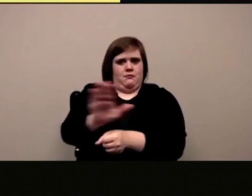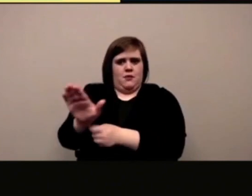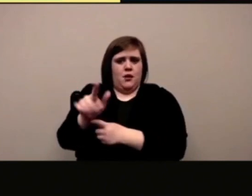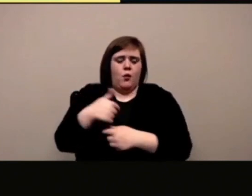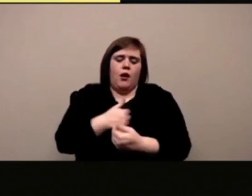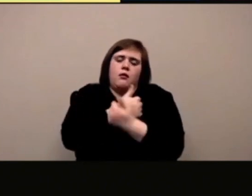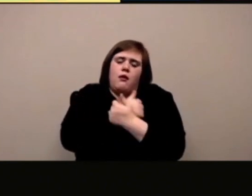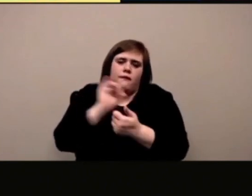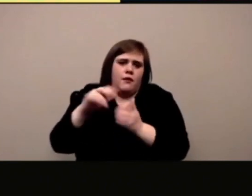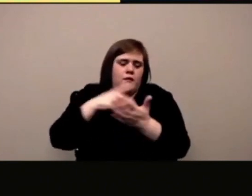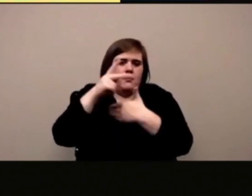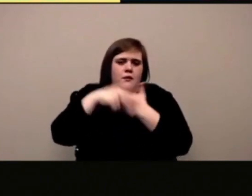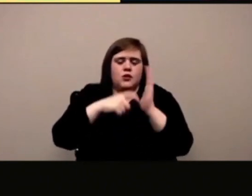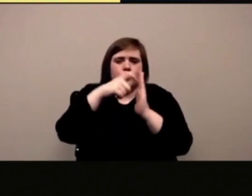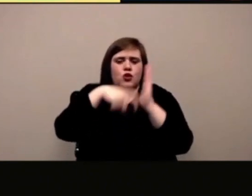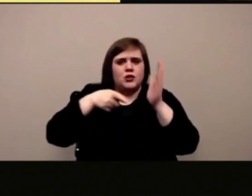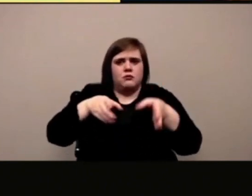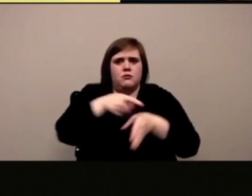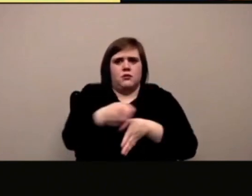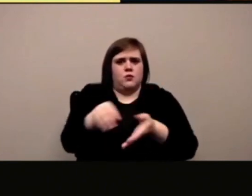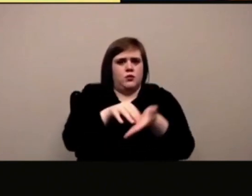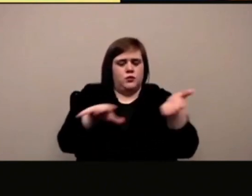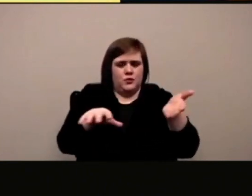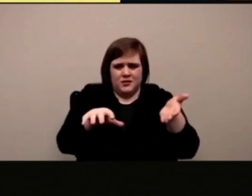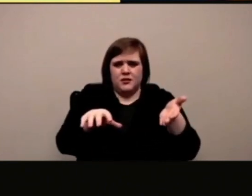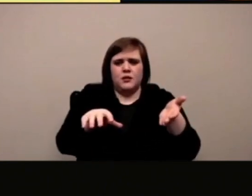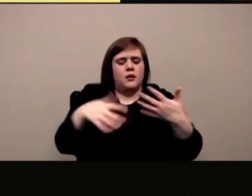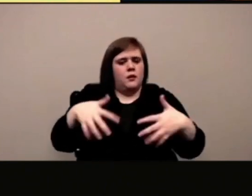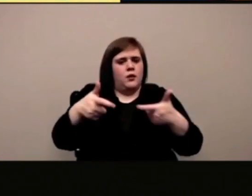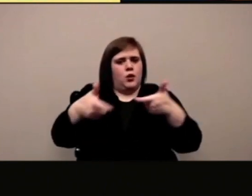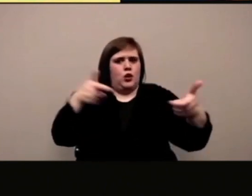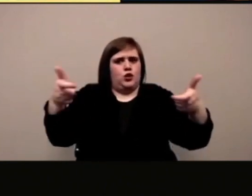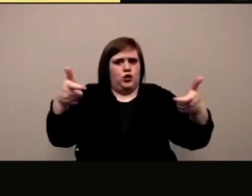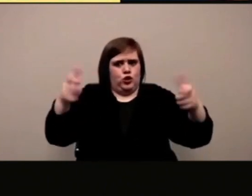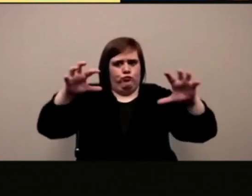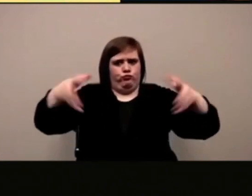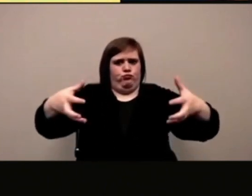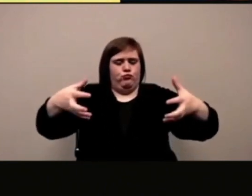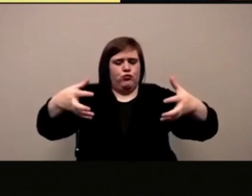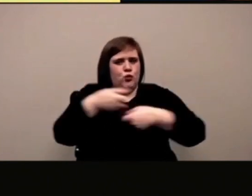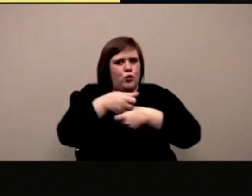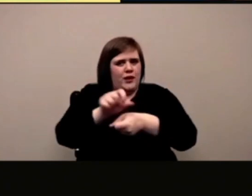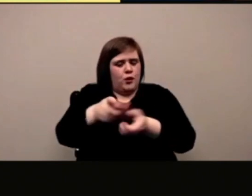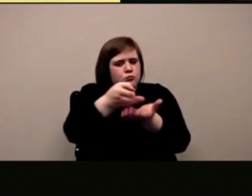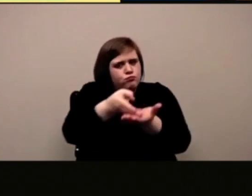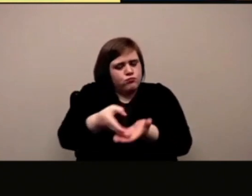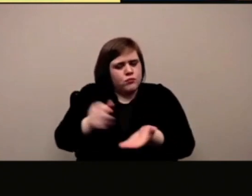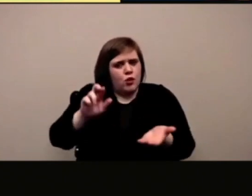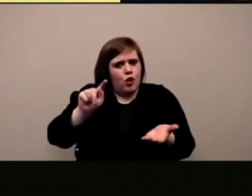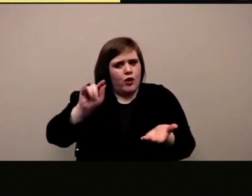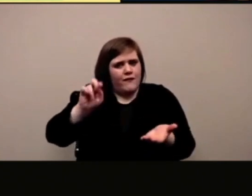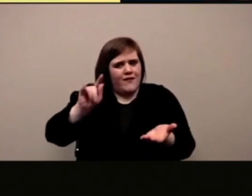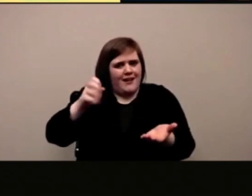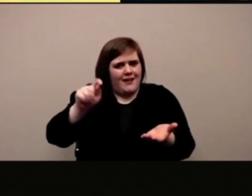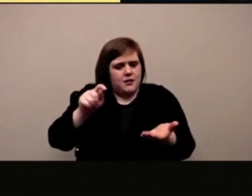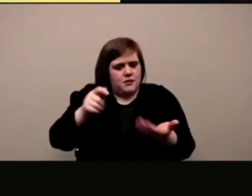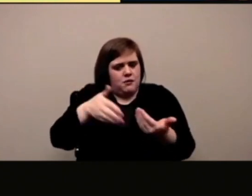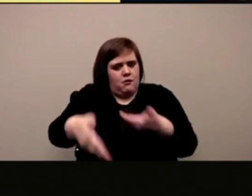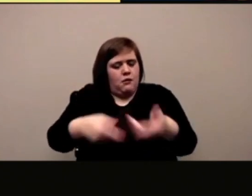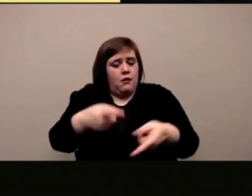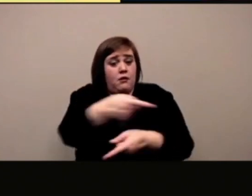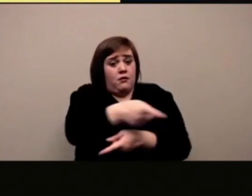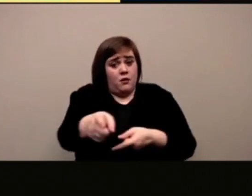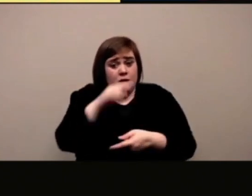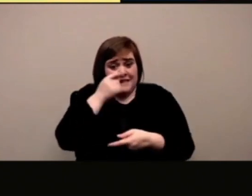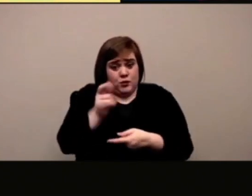Scratch allows kids, even in those larger units, to create the artifacts along the way. So there's, and then once the kids do that, as a kind of